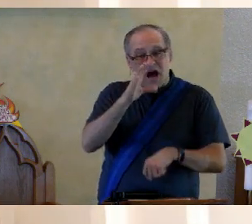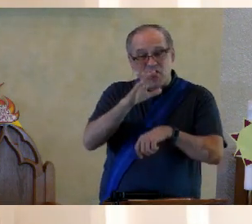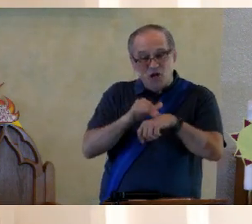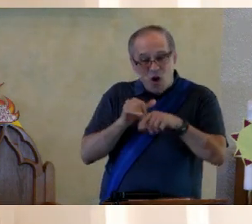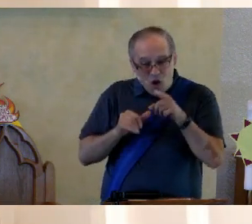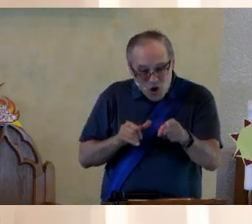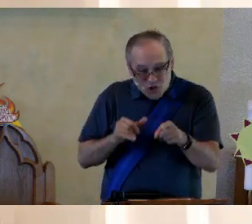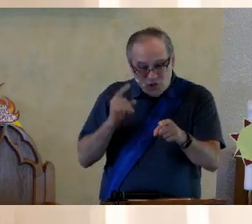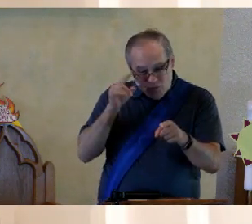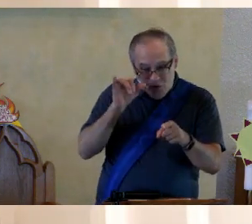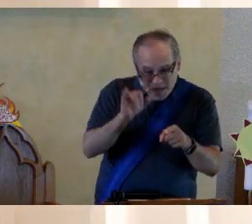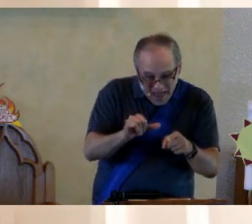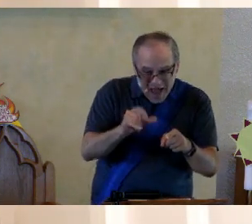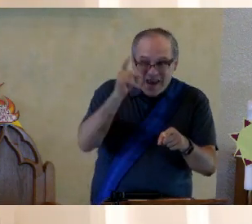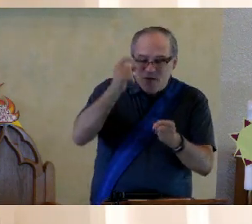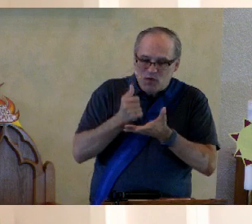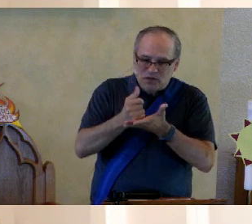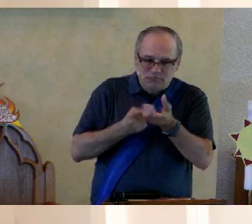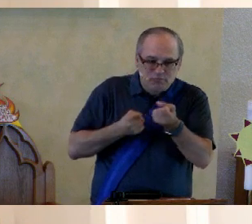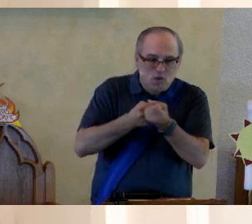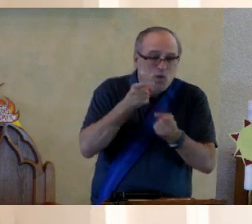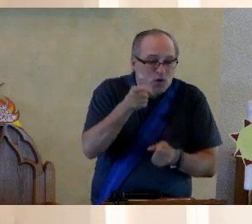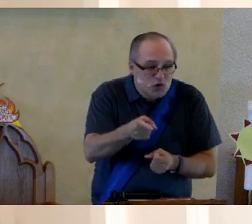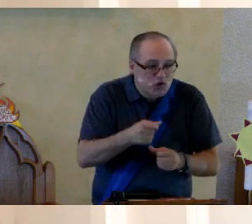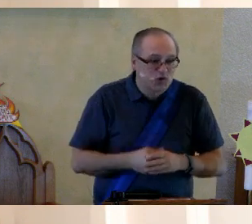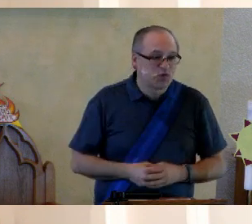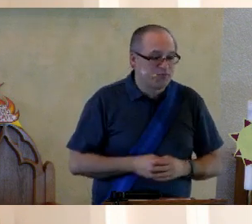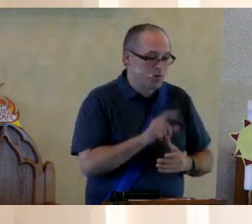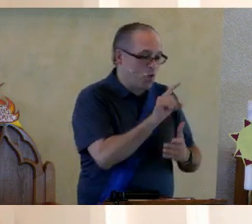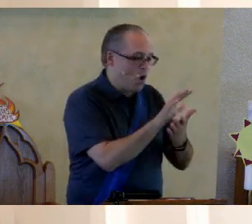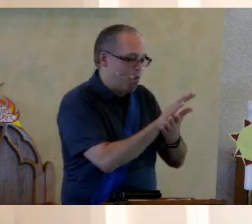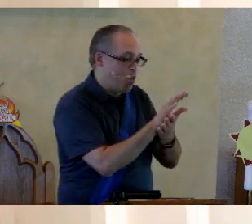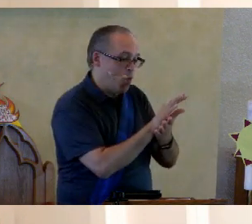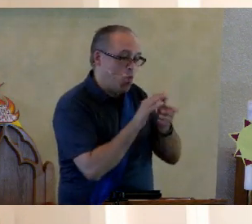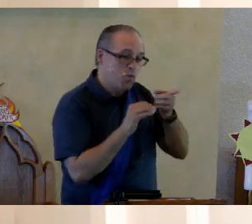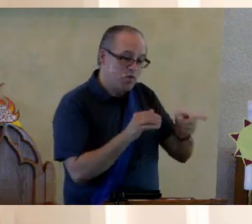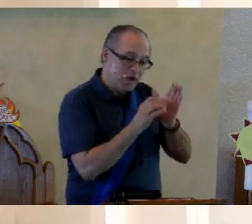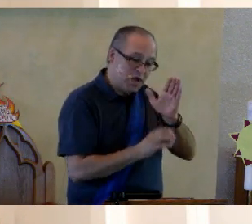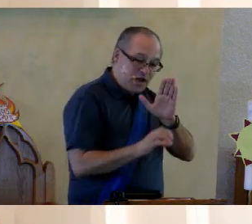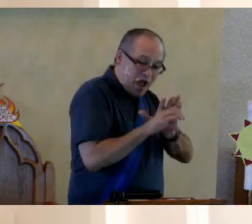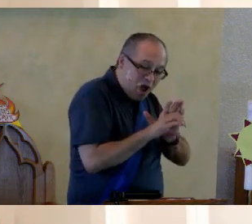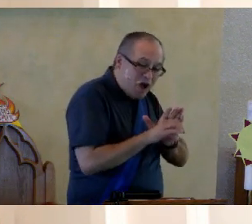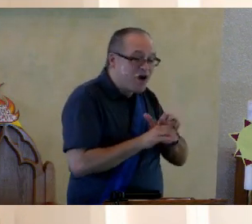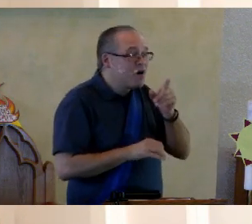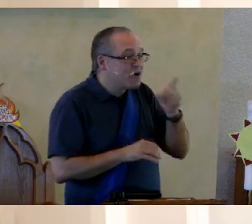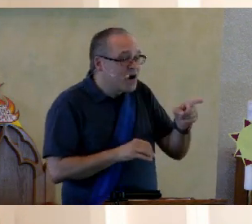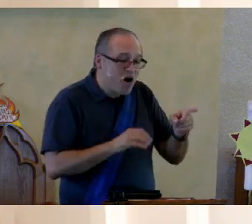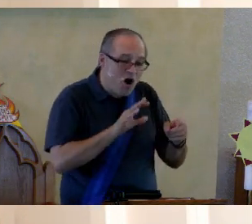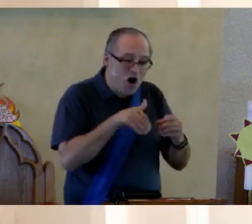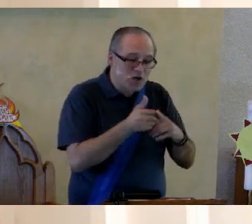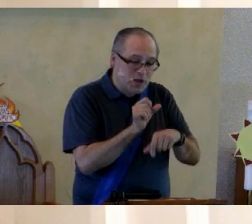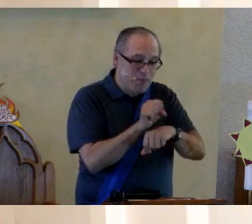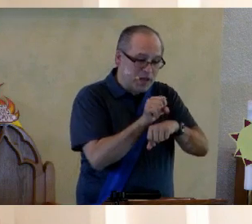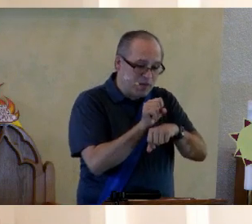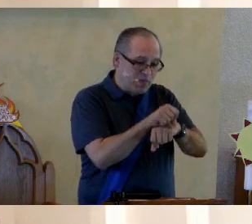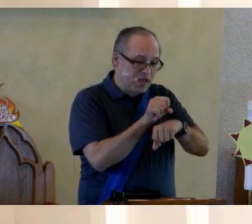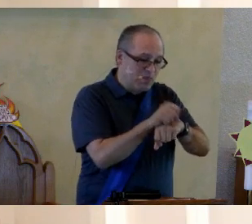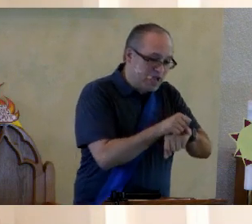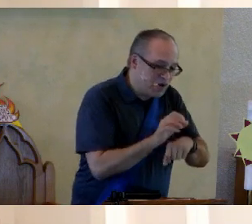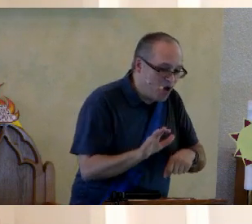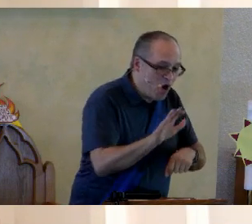it. In the movie The Queen of Katwe, the main character could outsmote pretty much all of her chess opponents because she could think